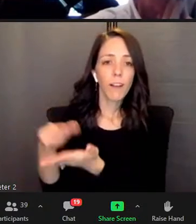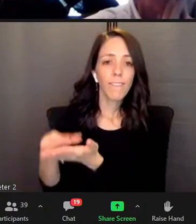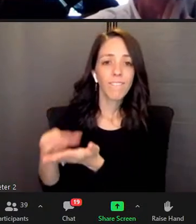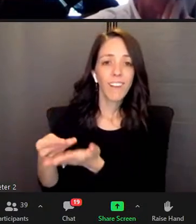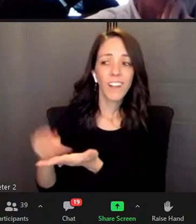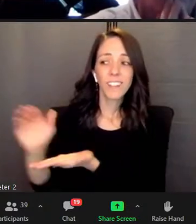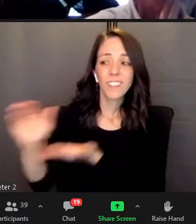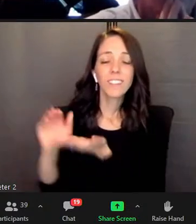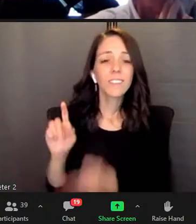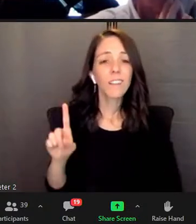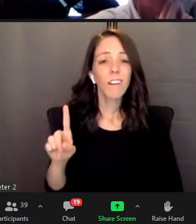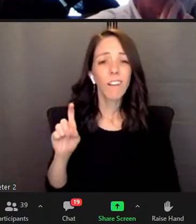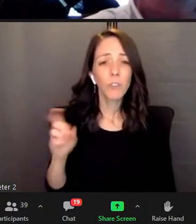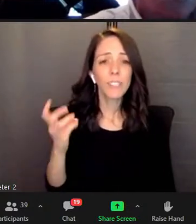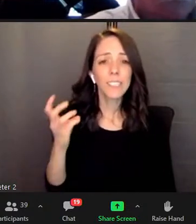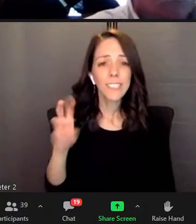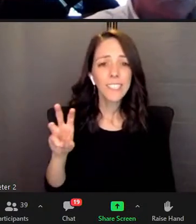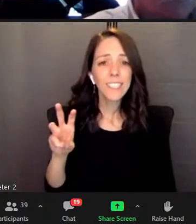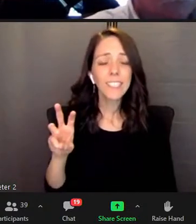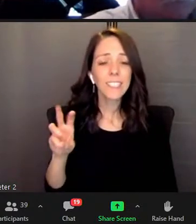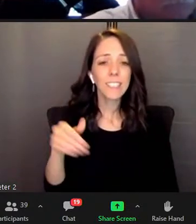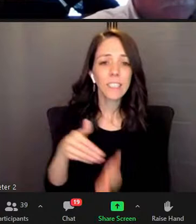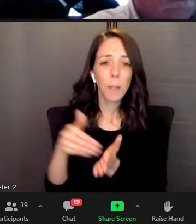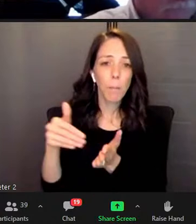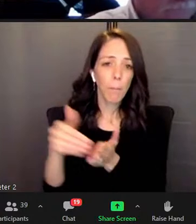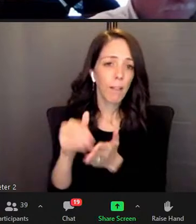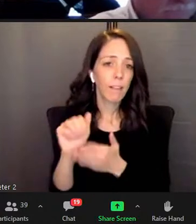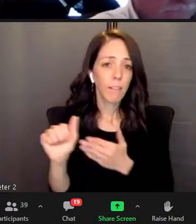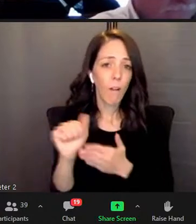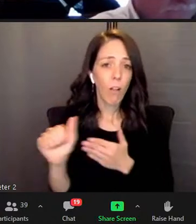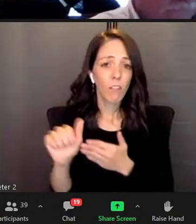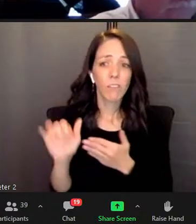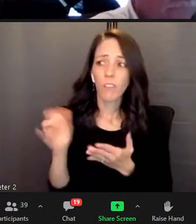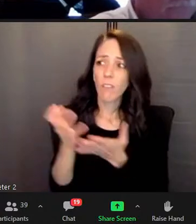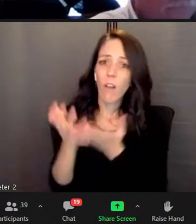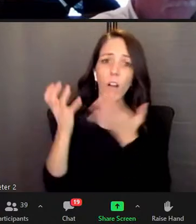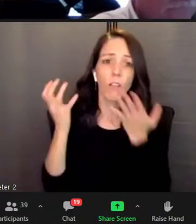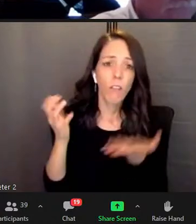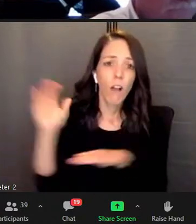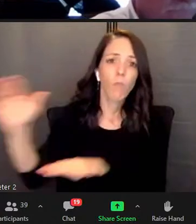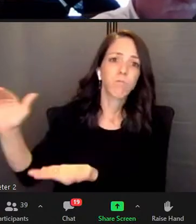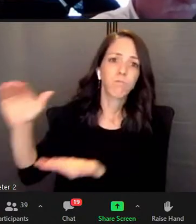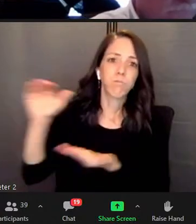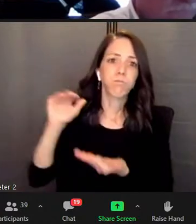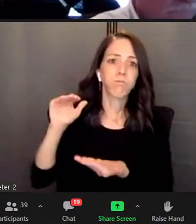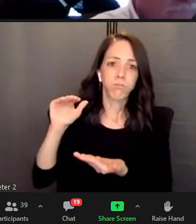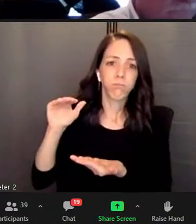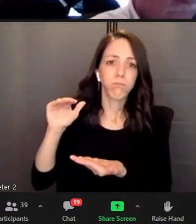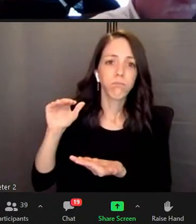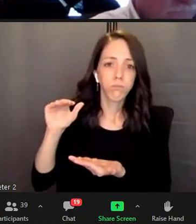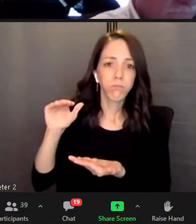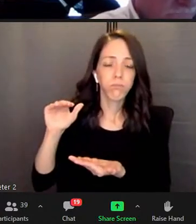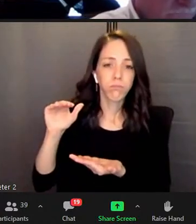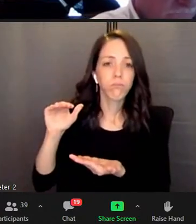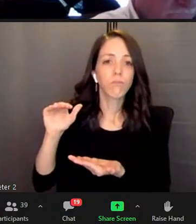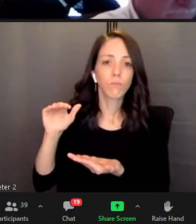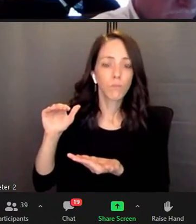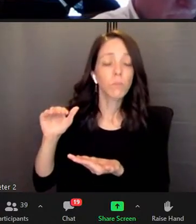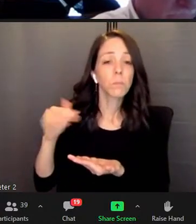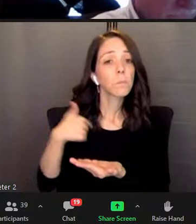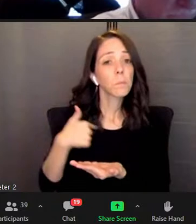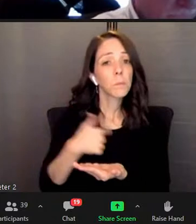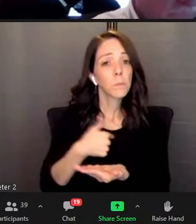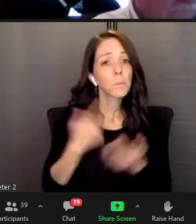$116 million, which is, once again, a large amount of funding. We were successful